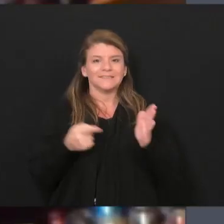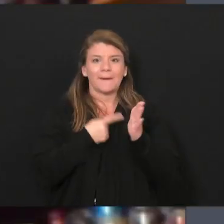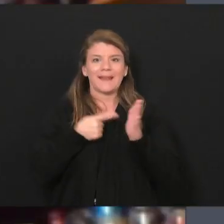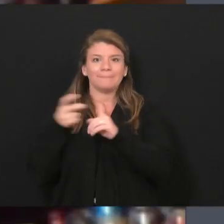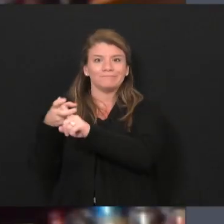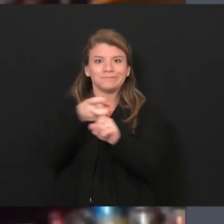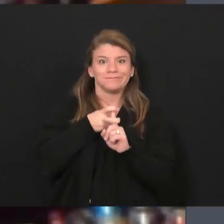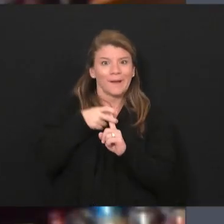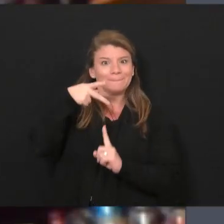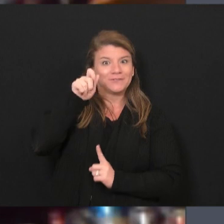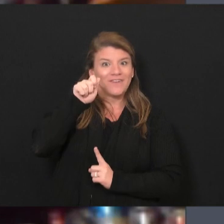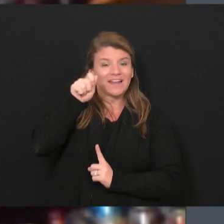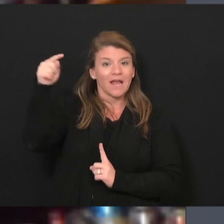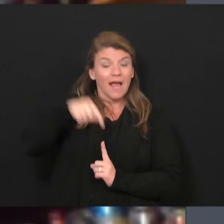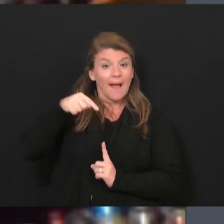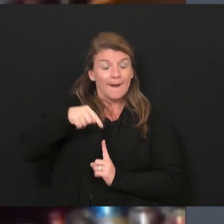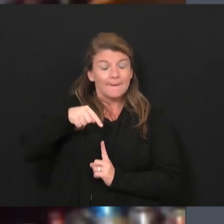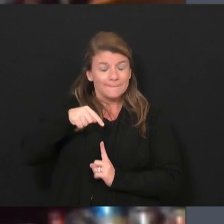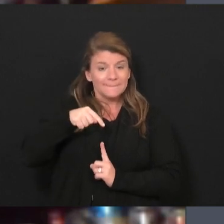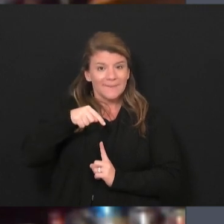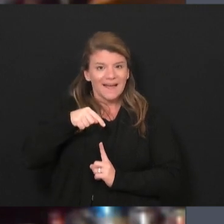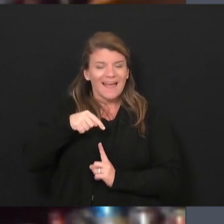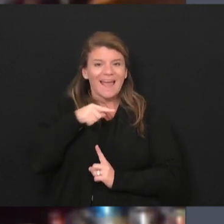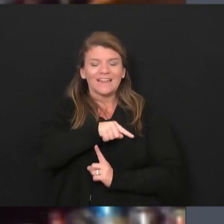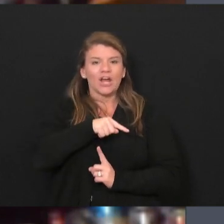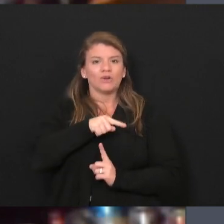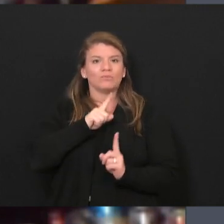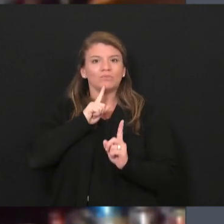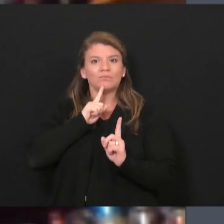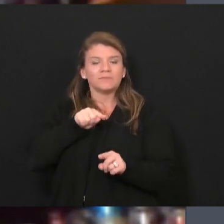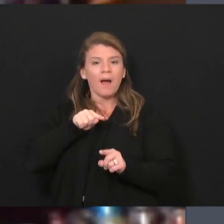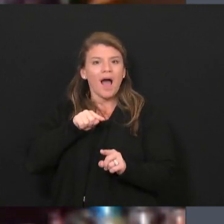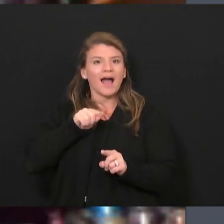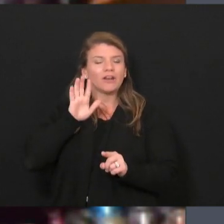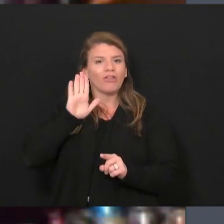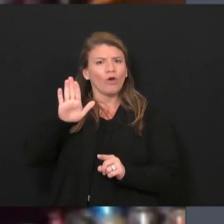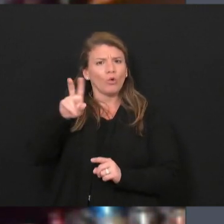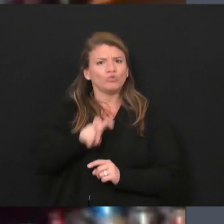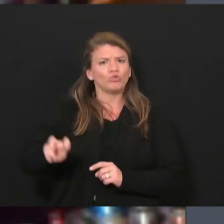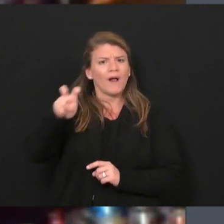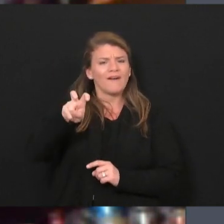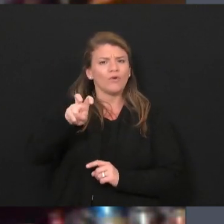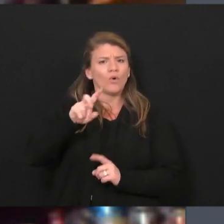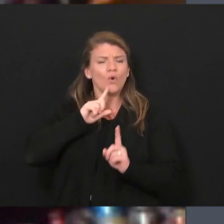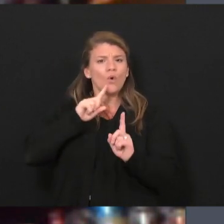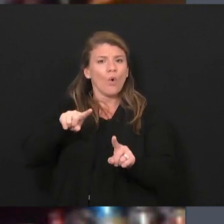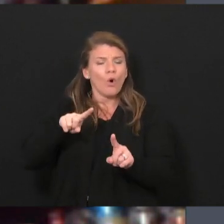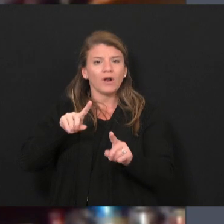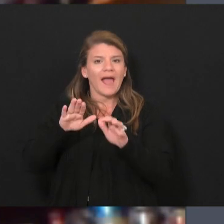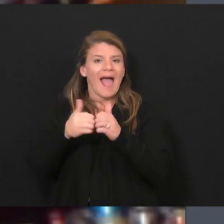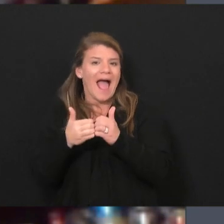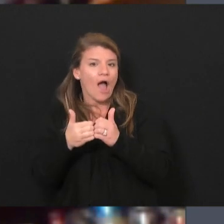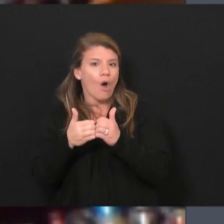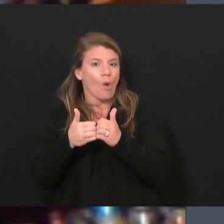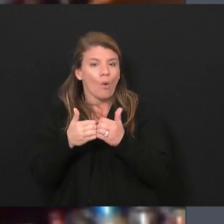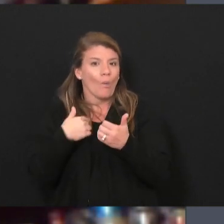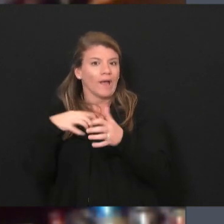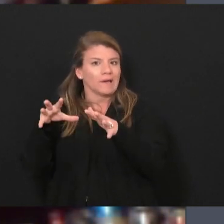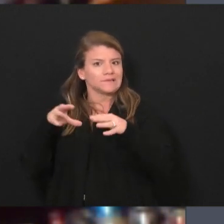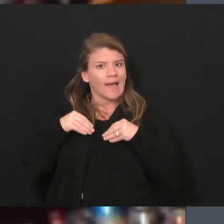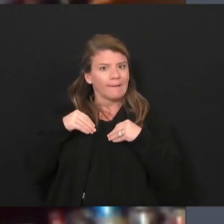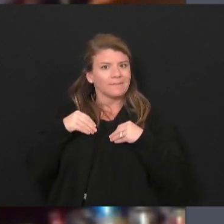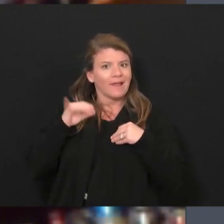some of the course owners have asked us how they should respond to these travel orders as far as accepting the out-of-state